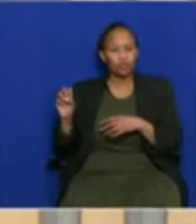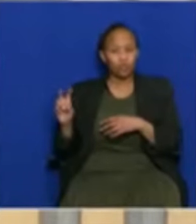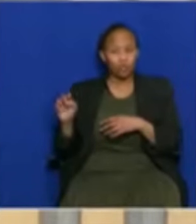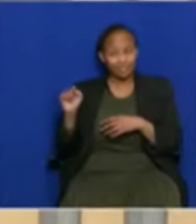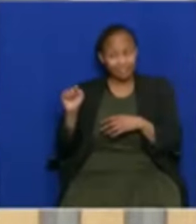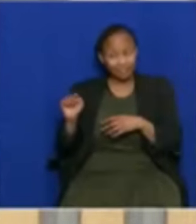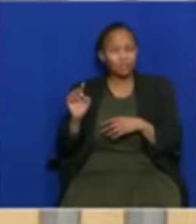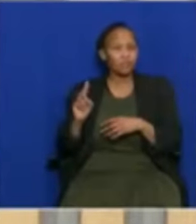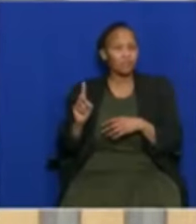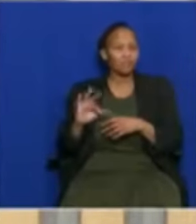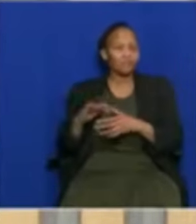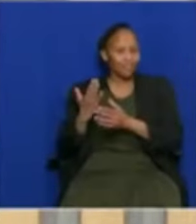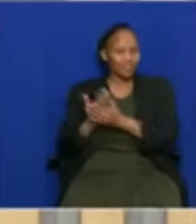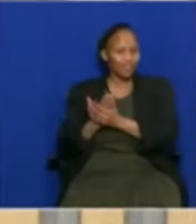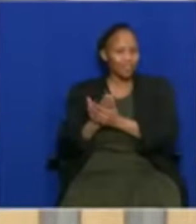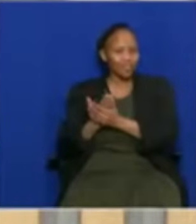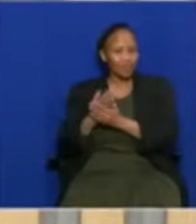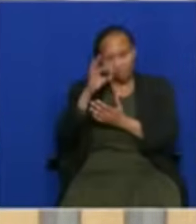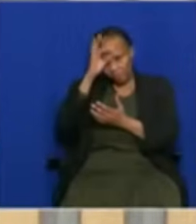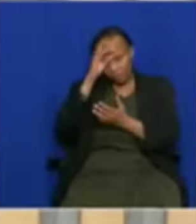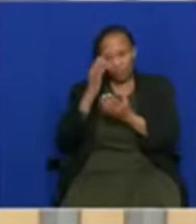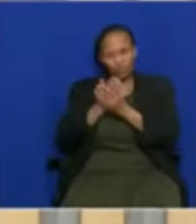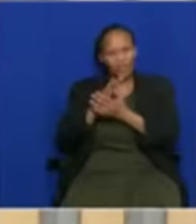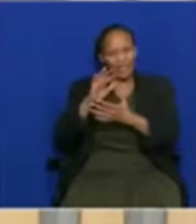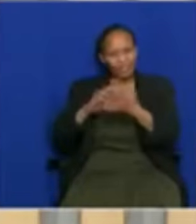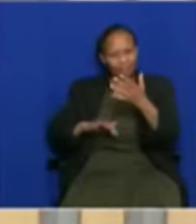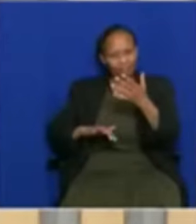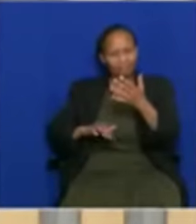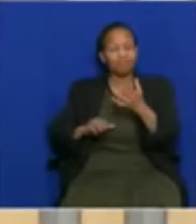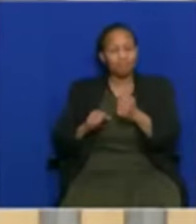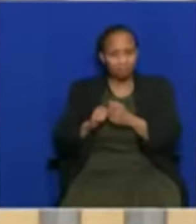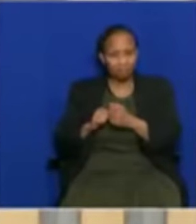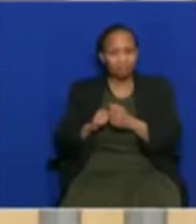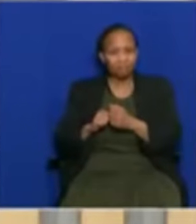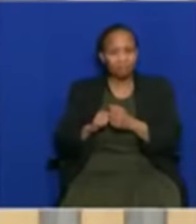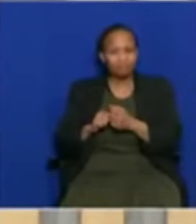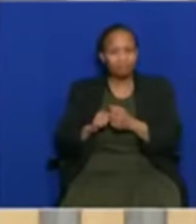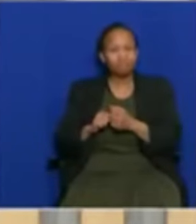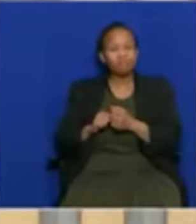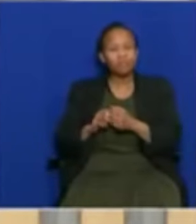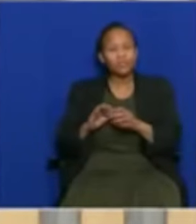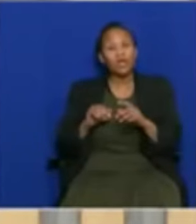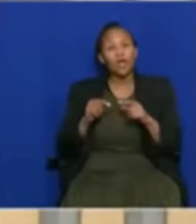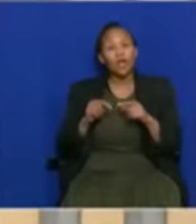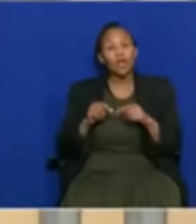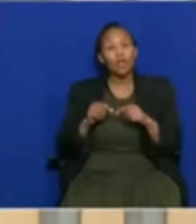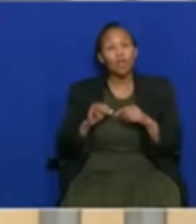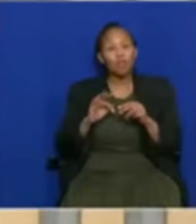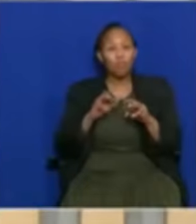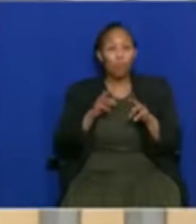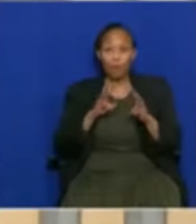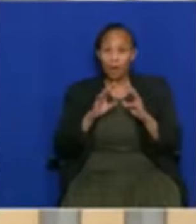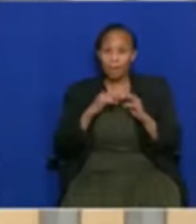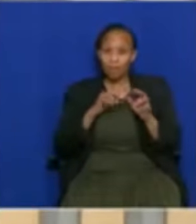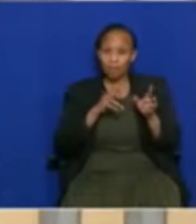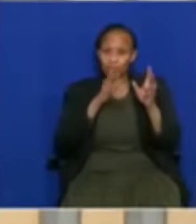That's that. Now you're saying it's not. The way I'm understanding you are saying there's nothing to do with covering up of a